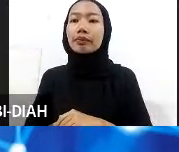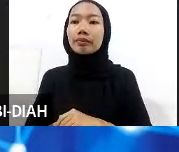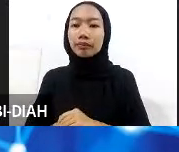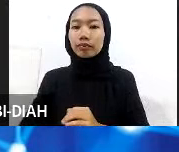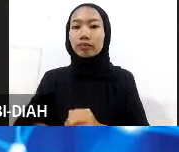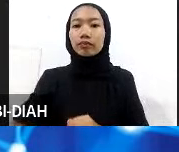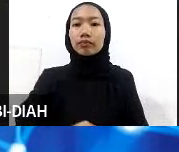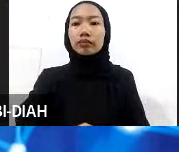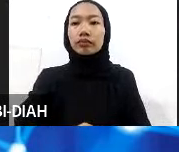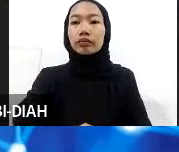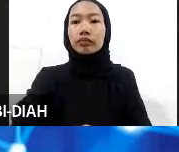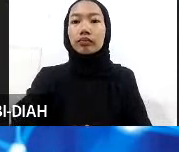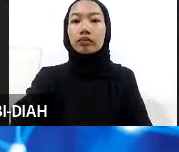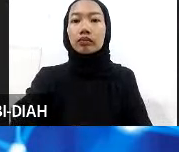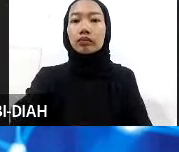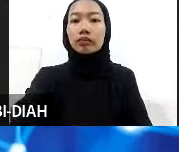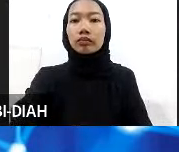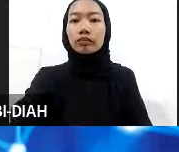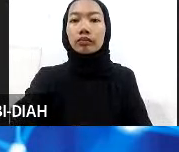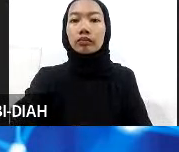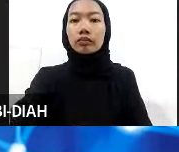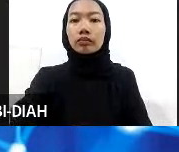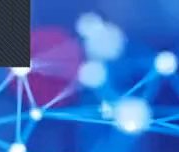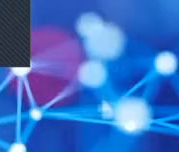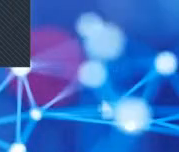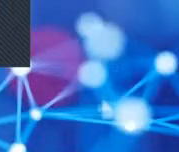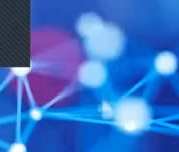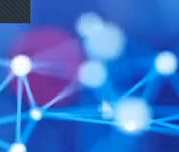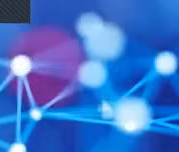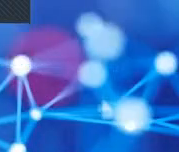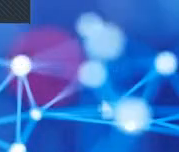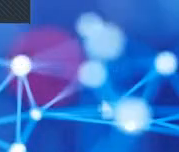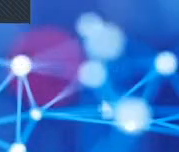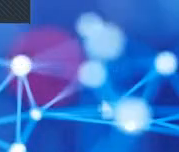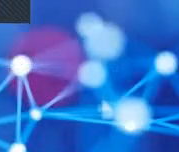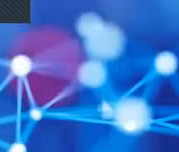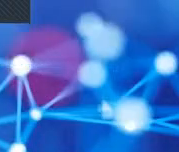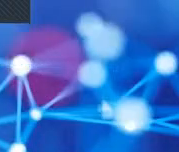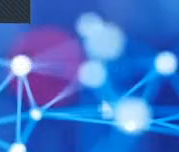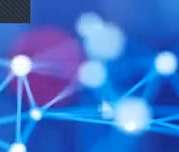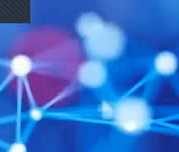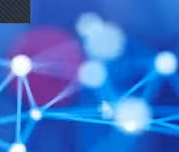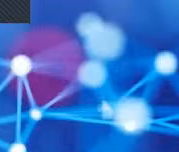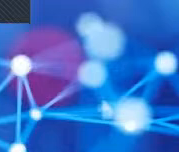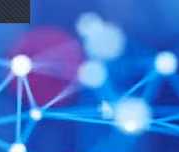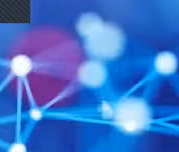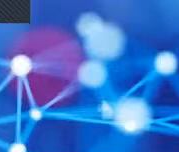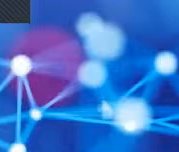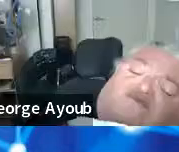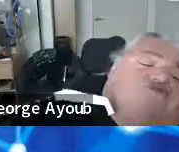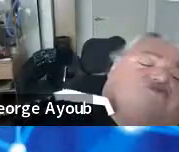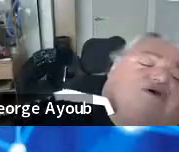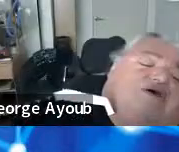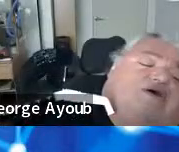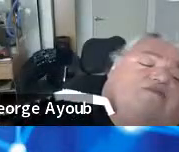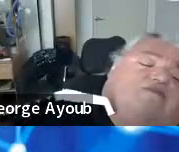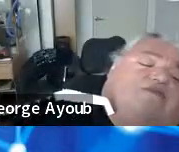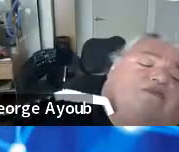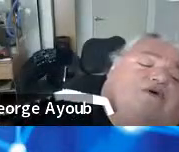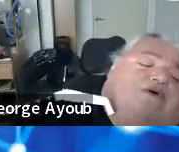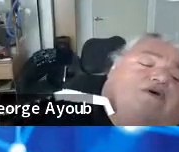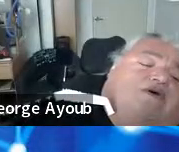The social model of disability, which is the last slide, which is